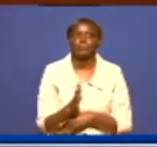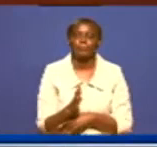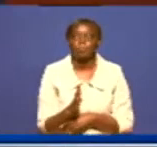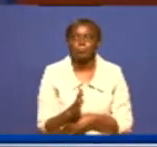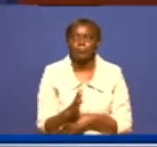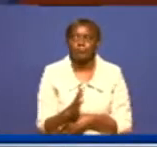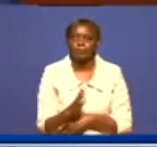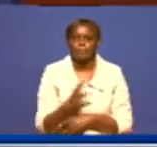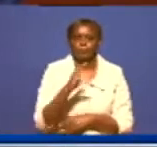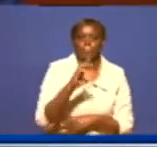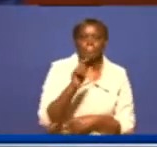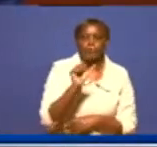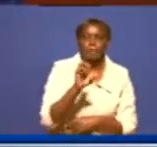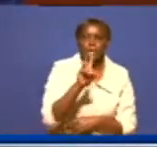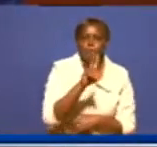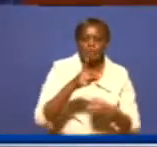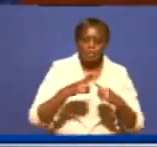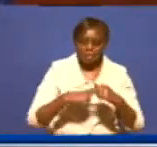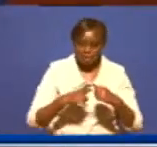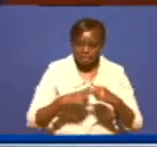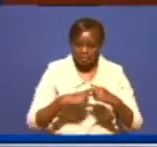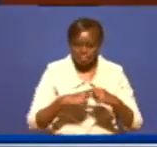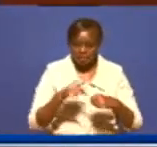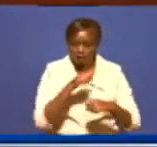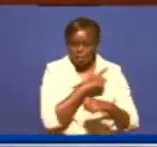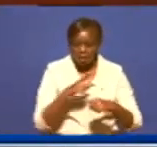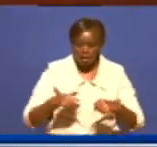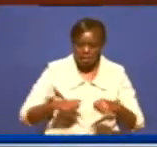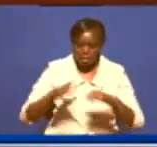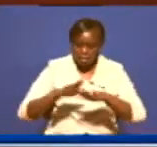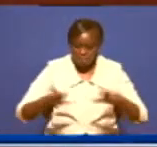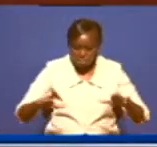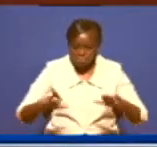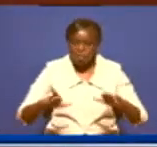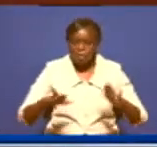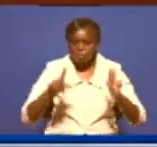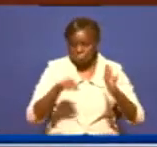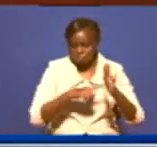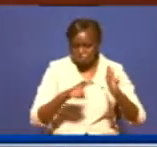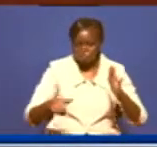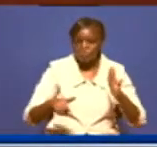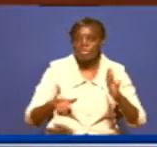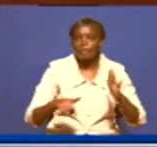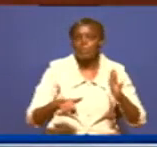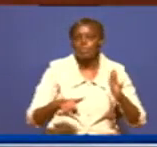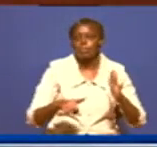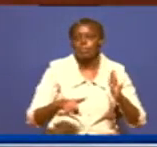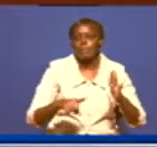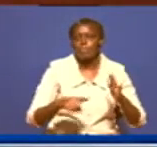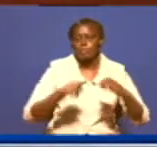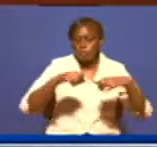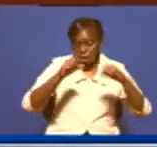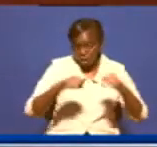another clause 27, a landlord may by notice terminate tenancy if the landlord in good faith requires possession